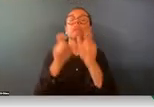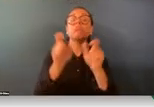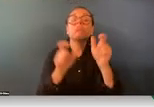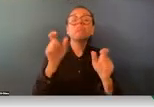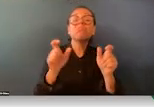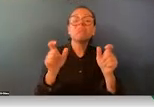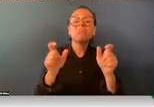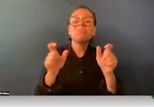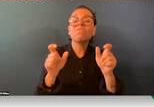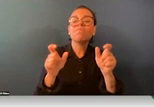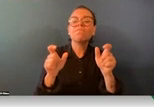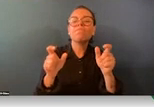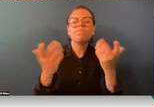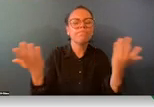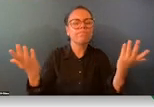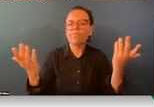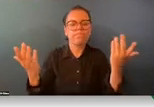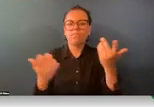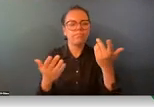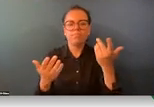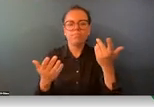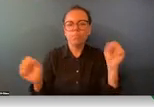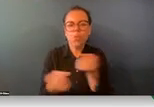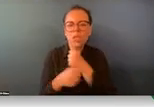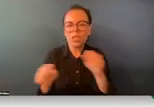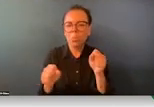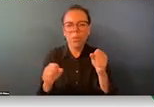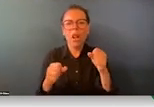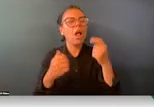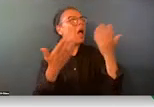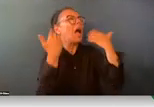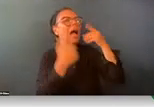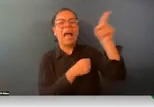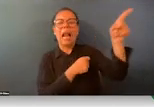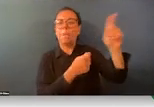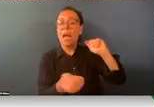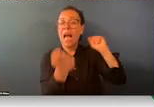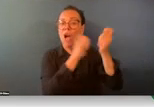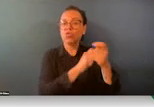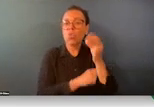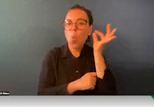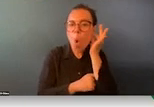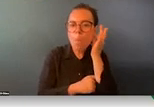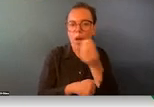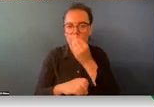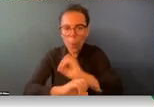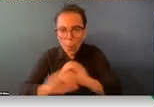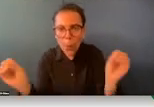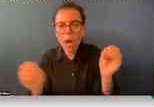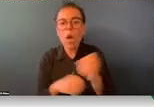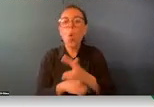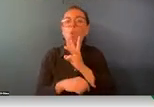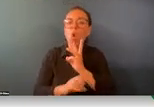often invisible. Women work in more vulnerable to the impact of climate change, such as food insecurity and